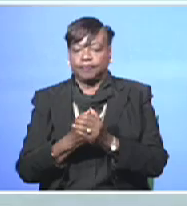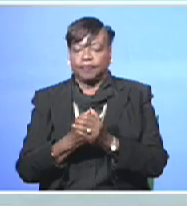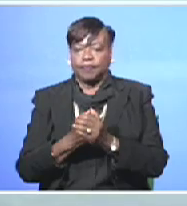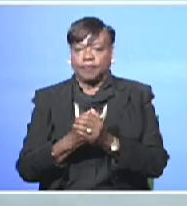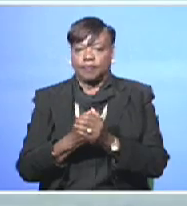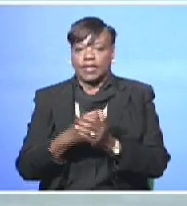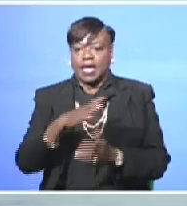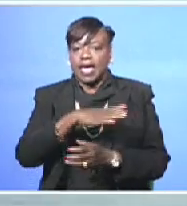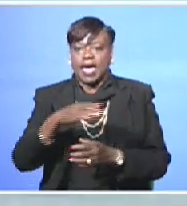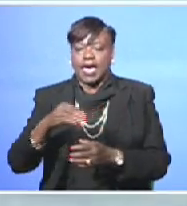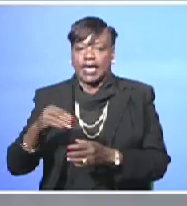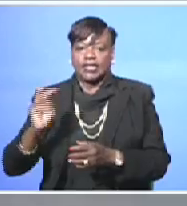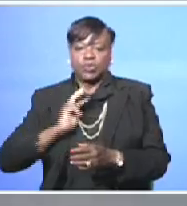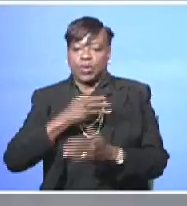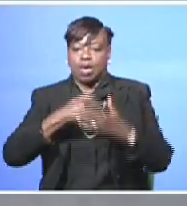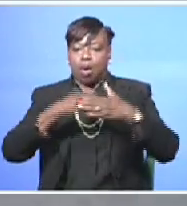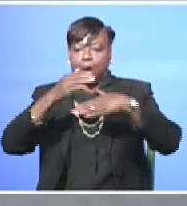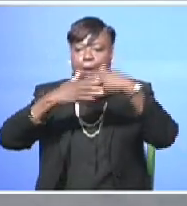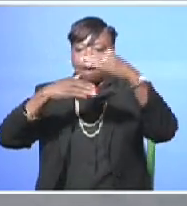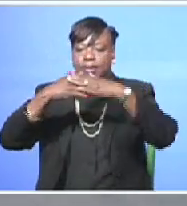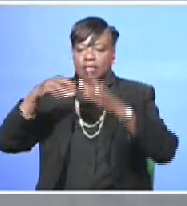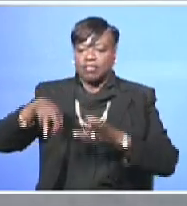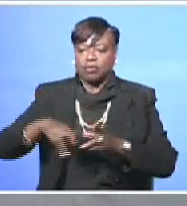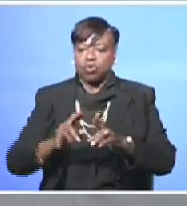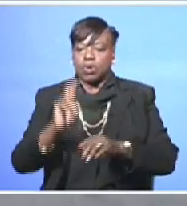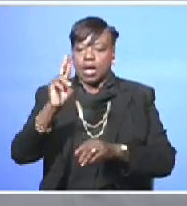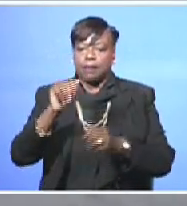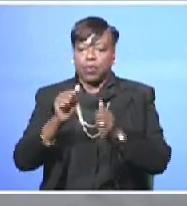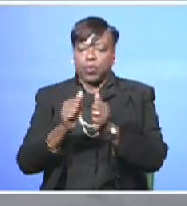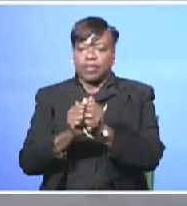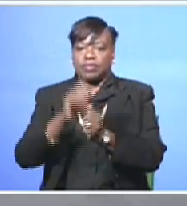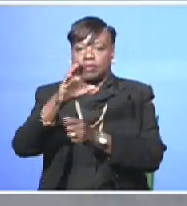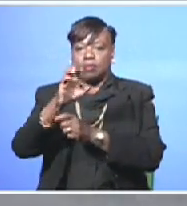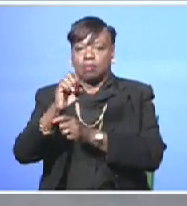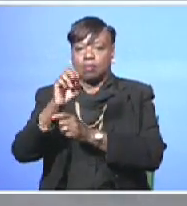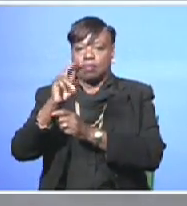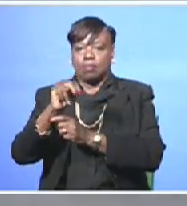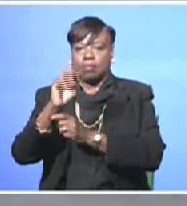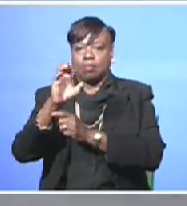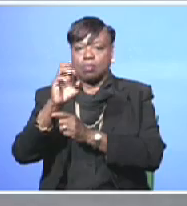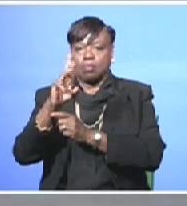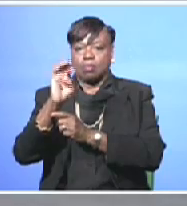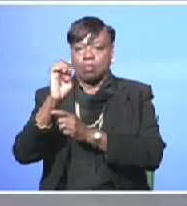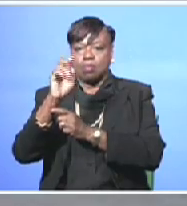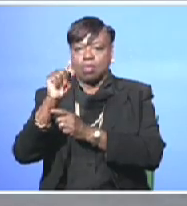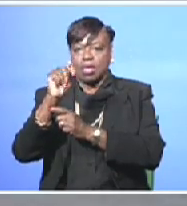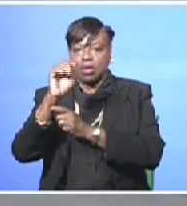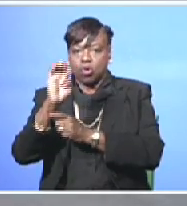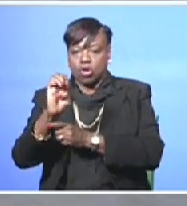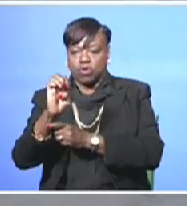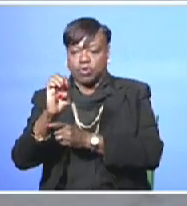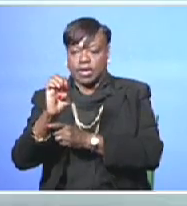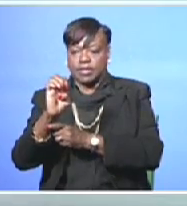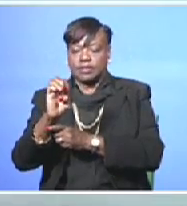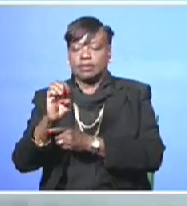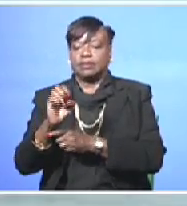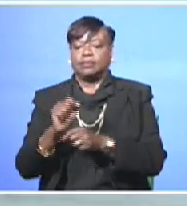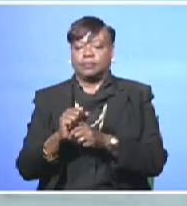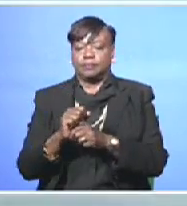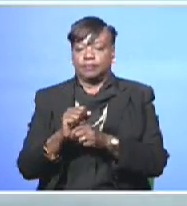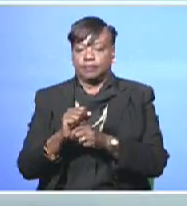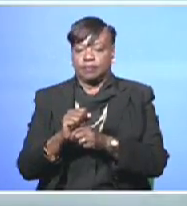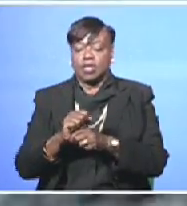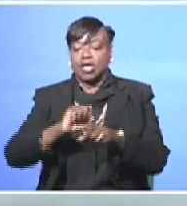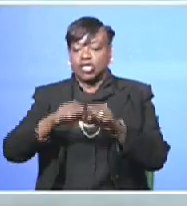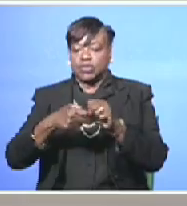And we've gone up and built the road up with concrete, and we finished the road off as a concrete road. So there's a 10